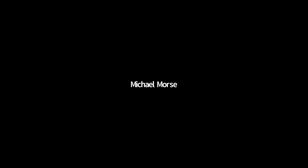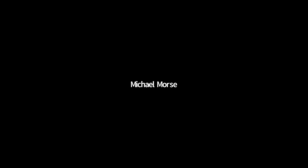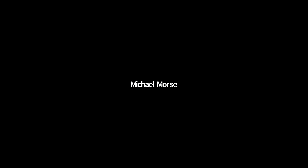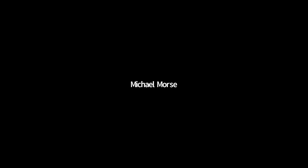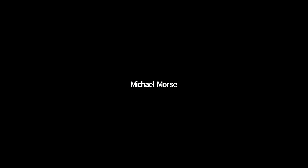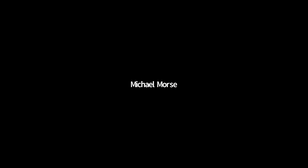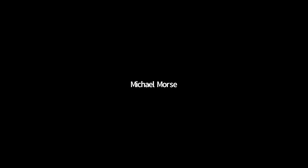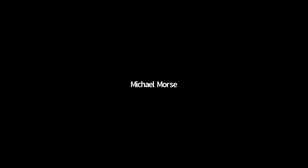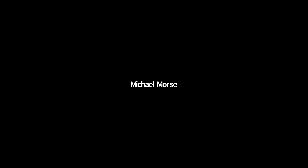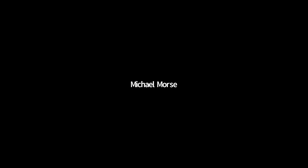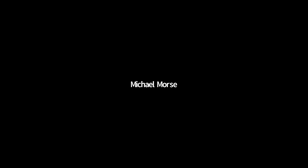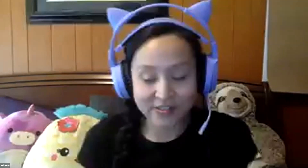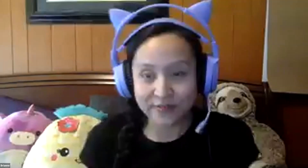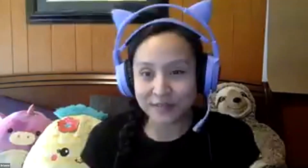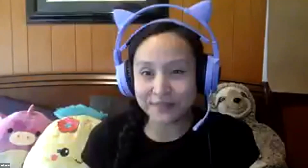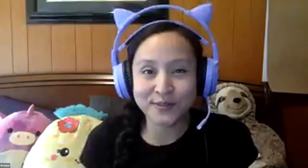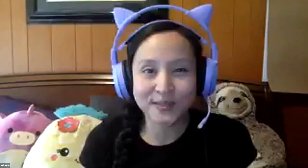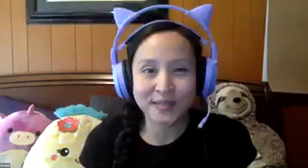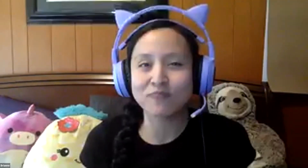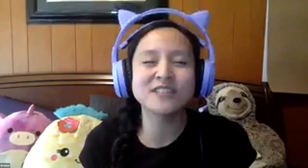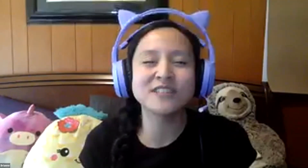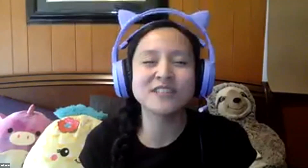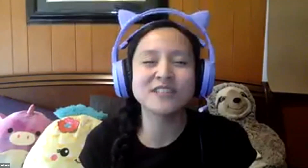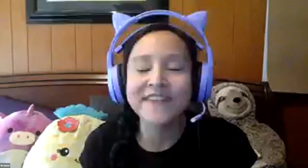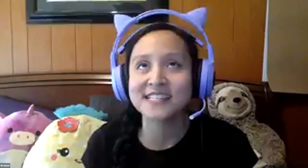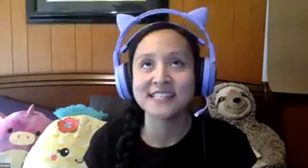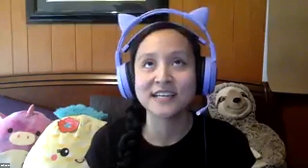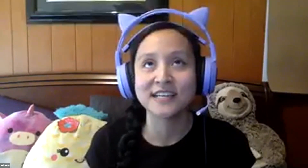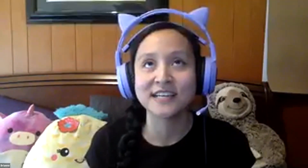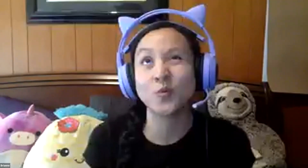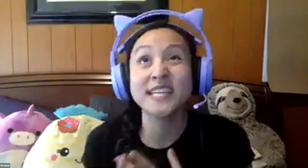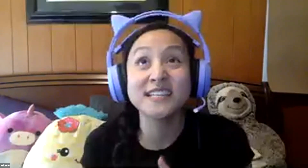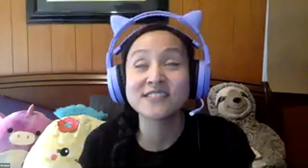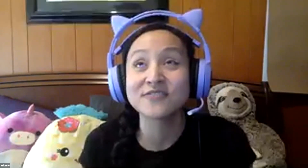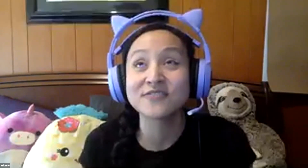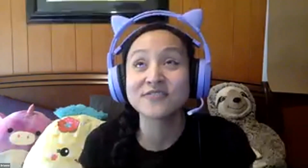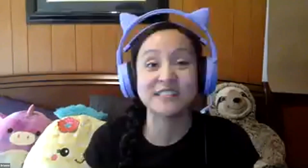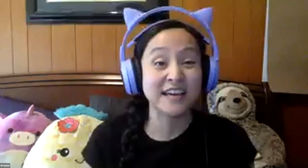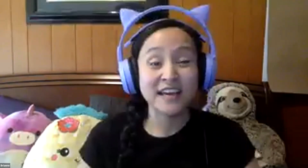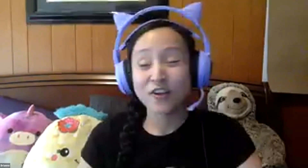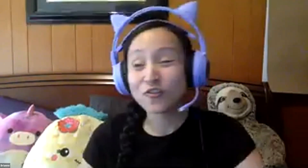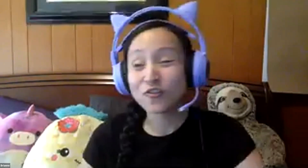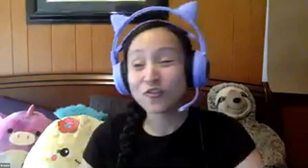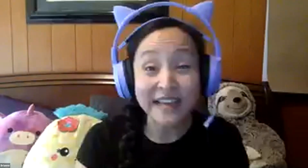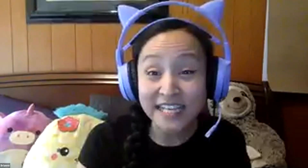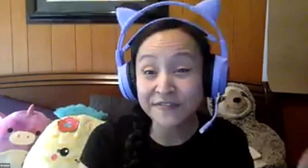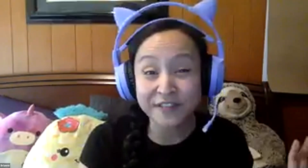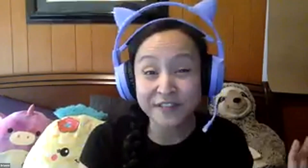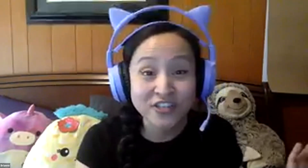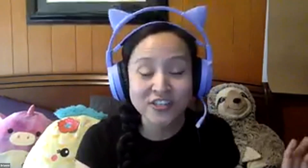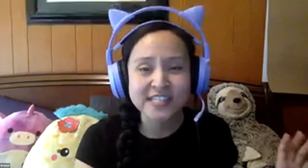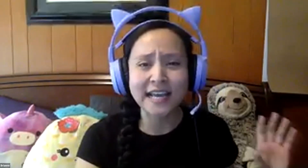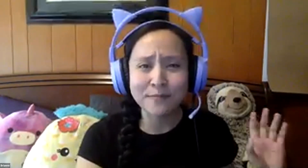I see my friends posting pictures of their food. They bake really fancy stuff with witty descriptions, great